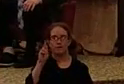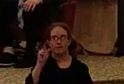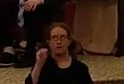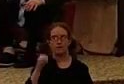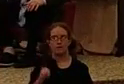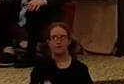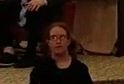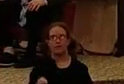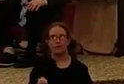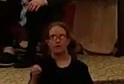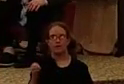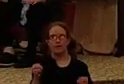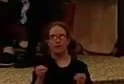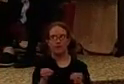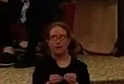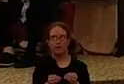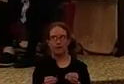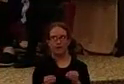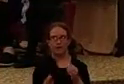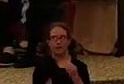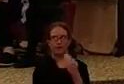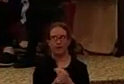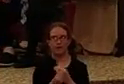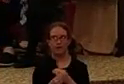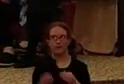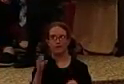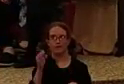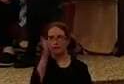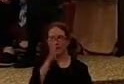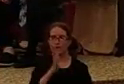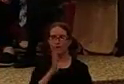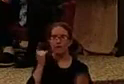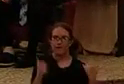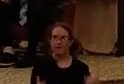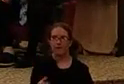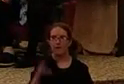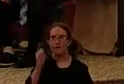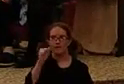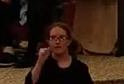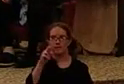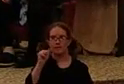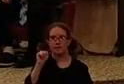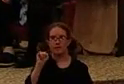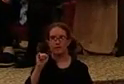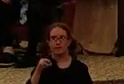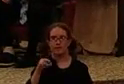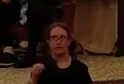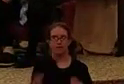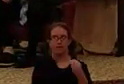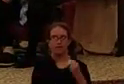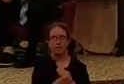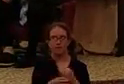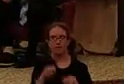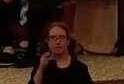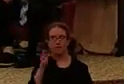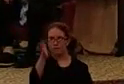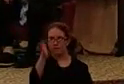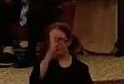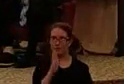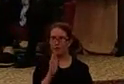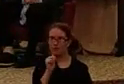be Abram plus God. Hallelujah. Your name no longer is going to be Sarai. Now it's going to be Sarai plus God. And I don't know if you've ever noticed this or